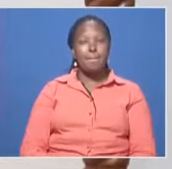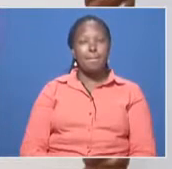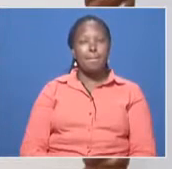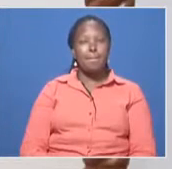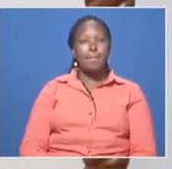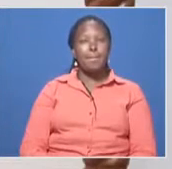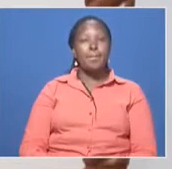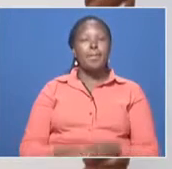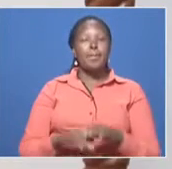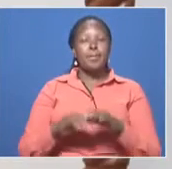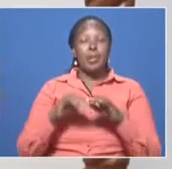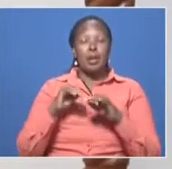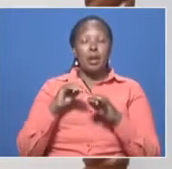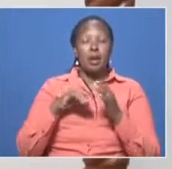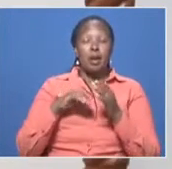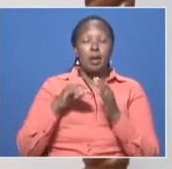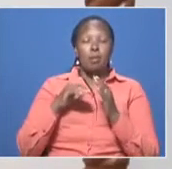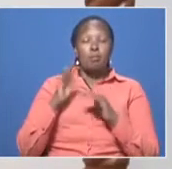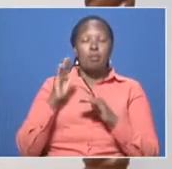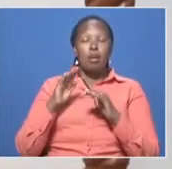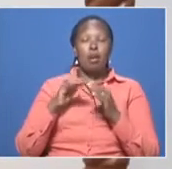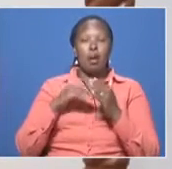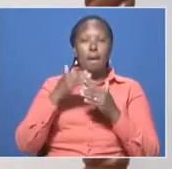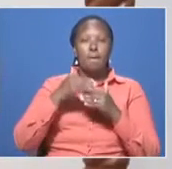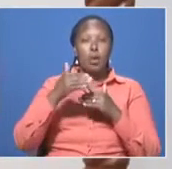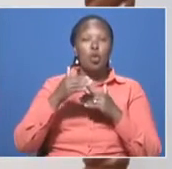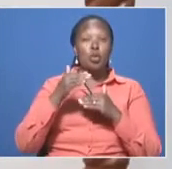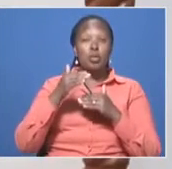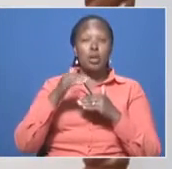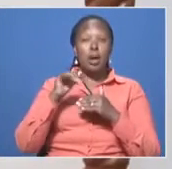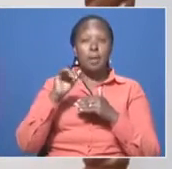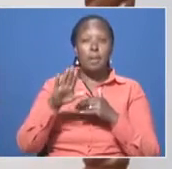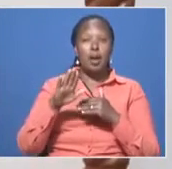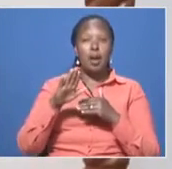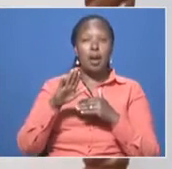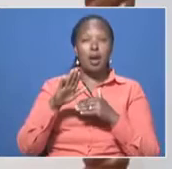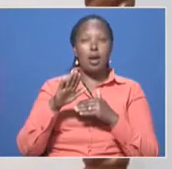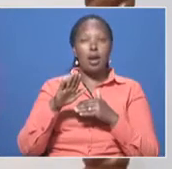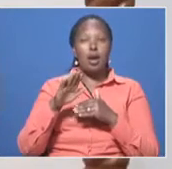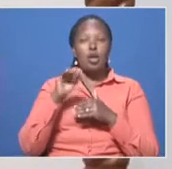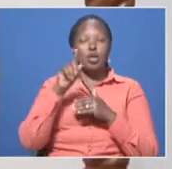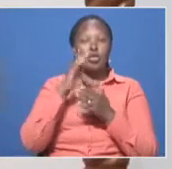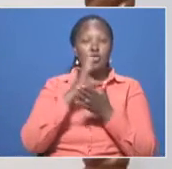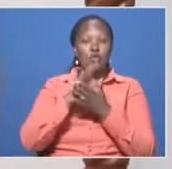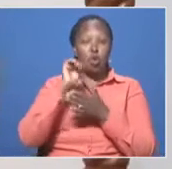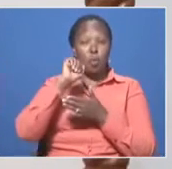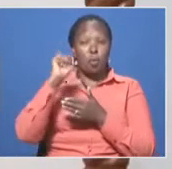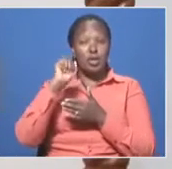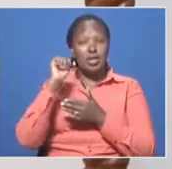how the illness affected you, because you're obviously politically conscious,